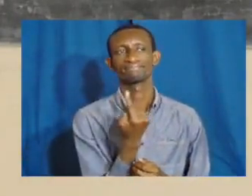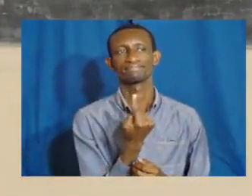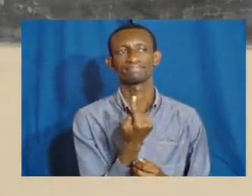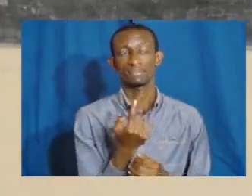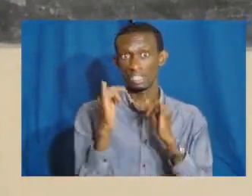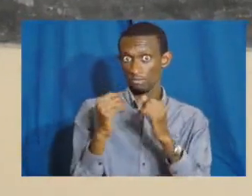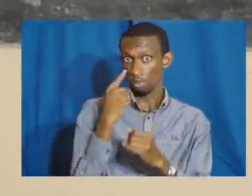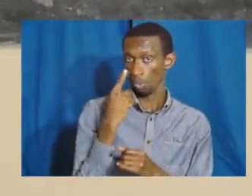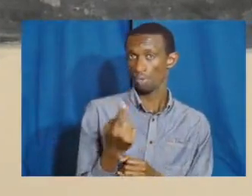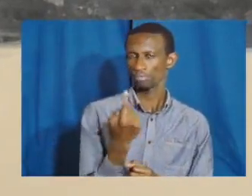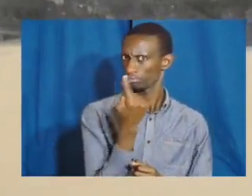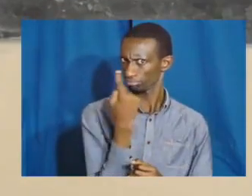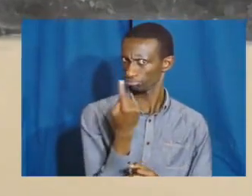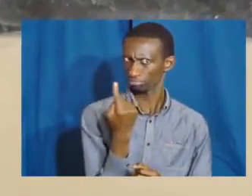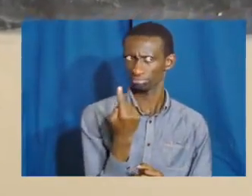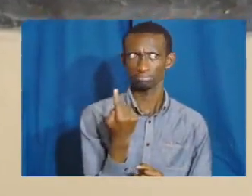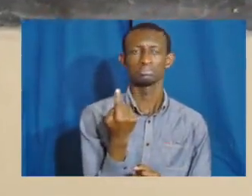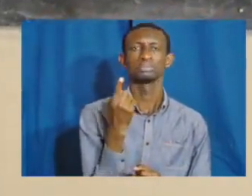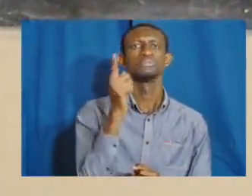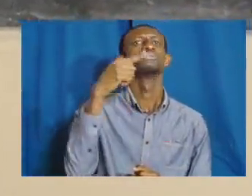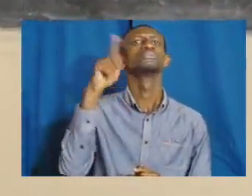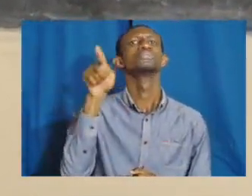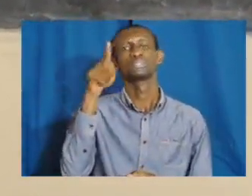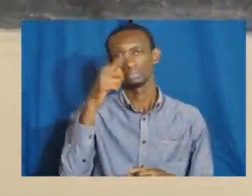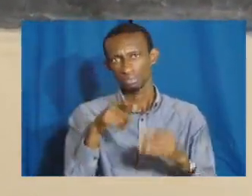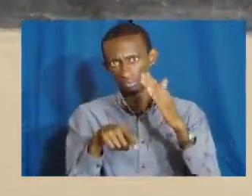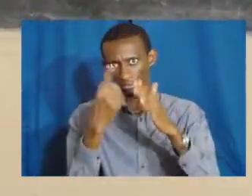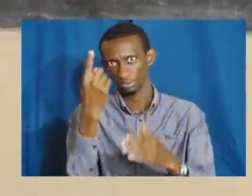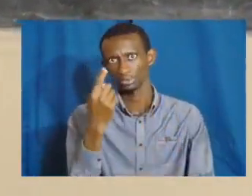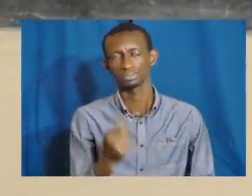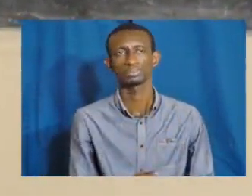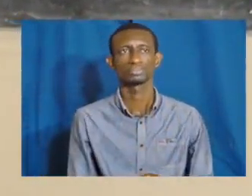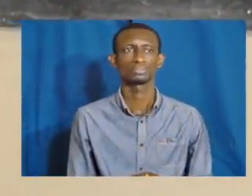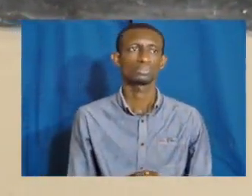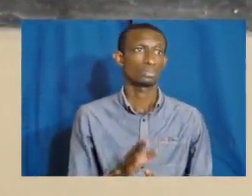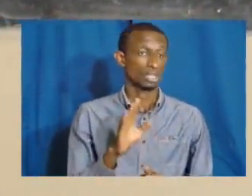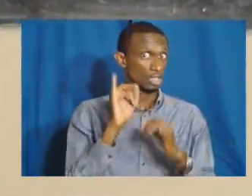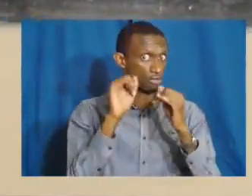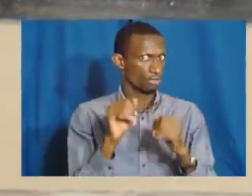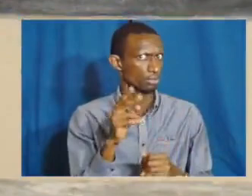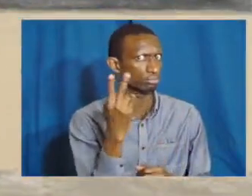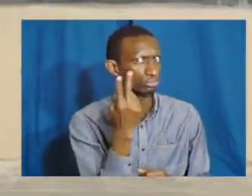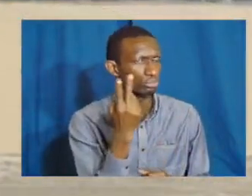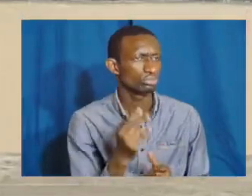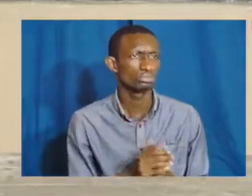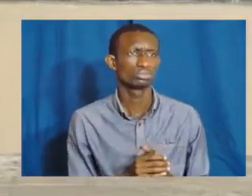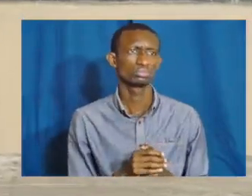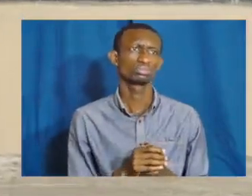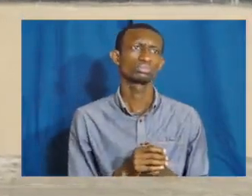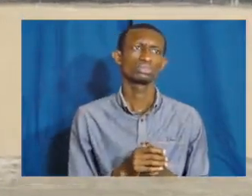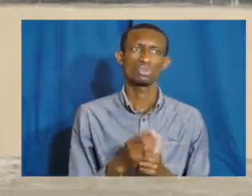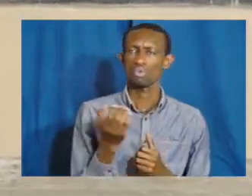if you find it is only 1, that is a primary alcohol. If there are 2, you have